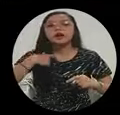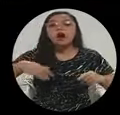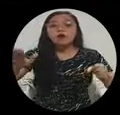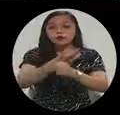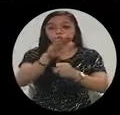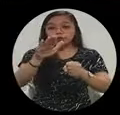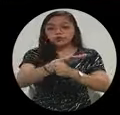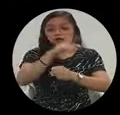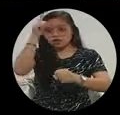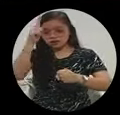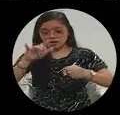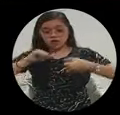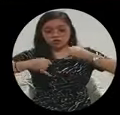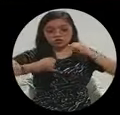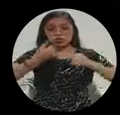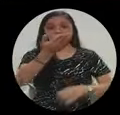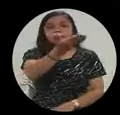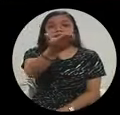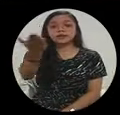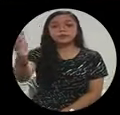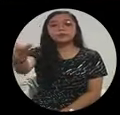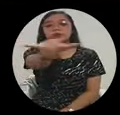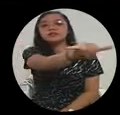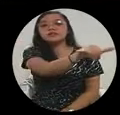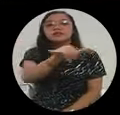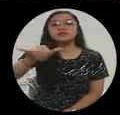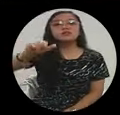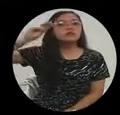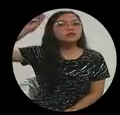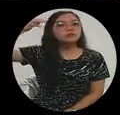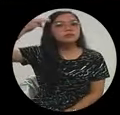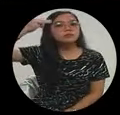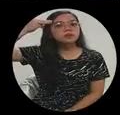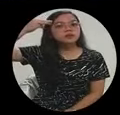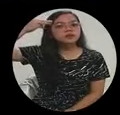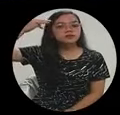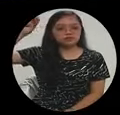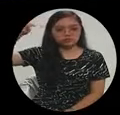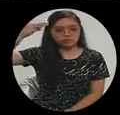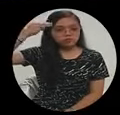Fulfill ye my joy, that ye be like-minded,